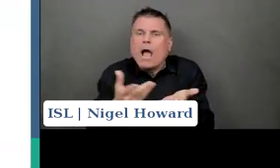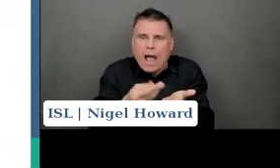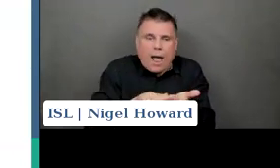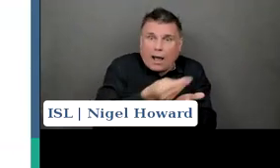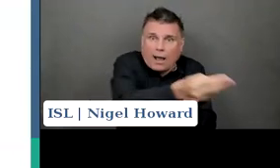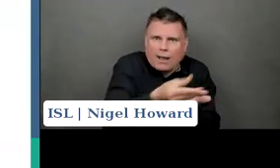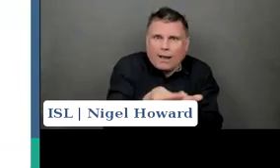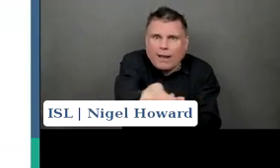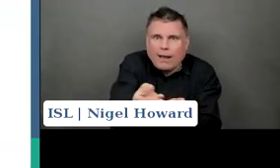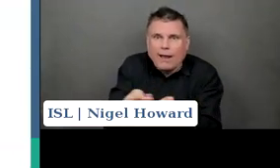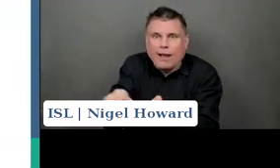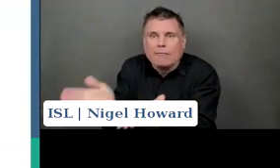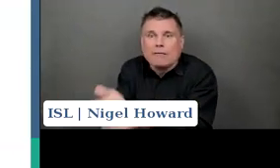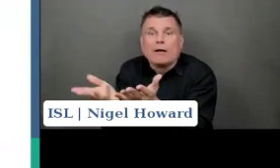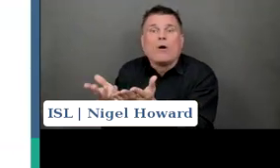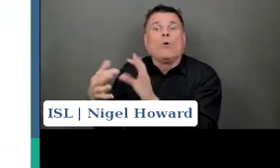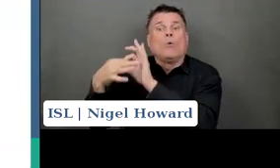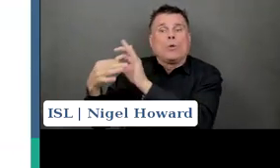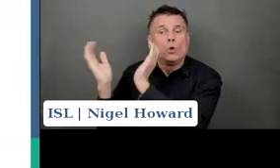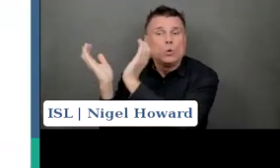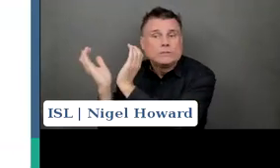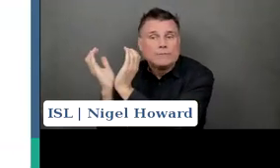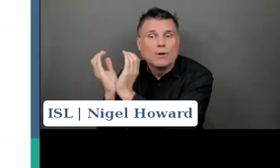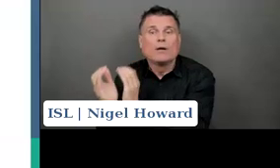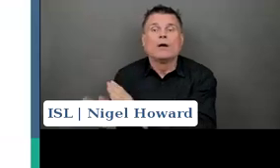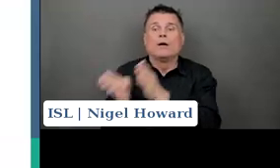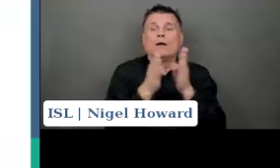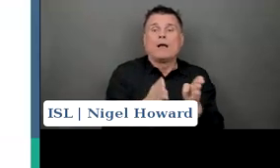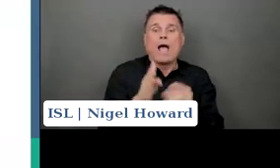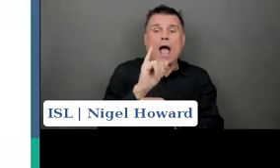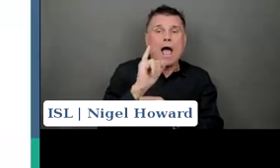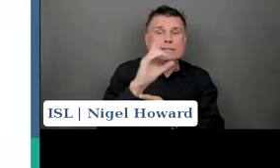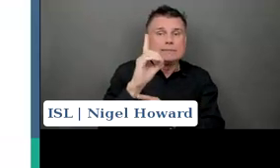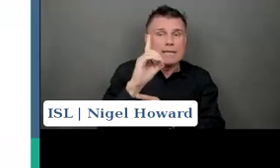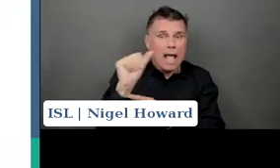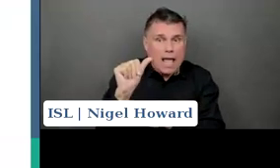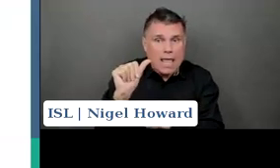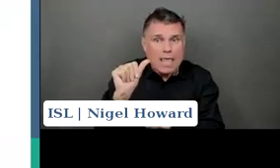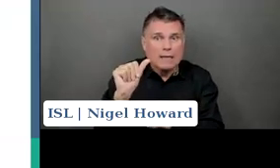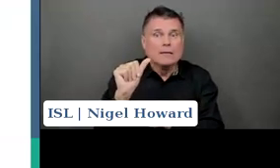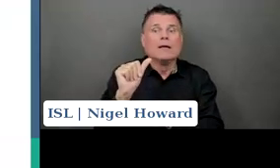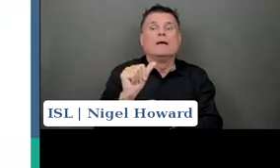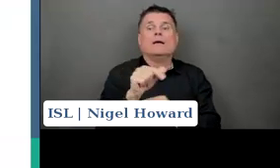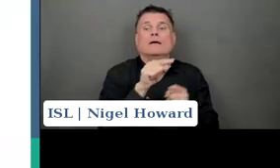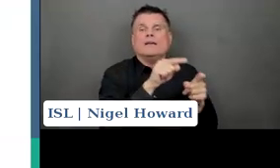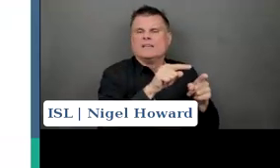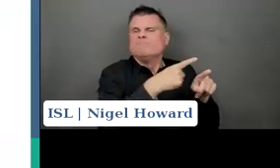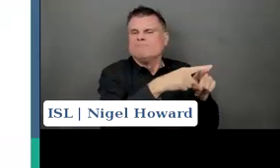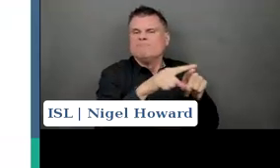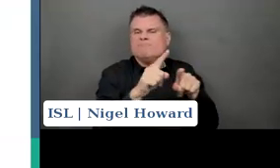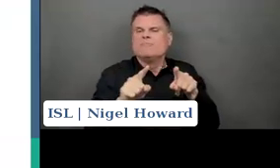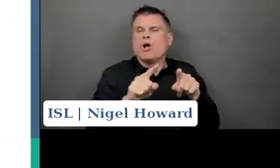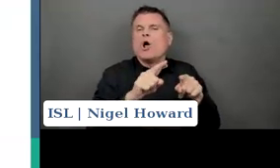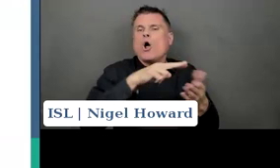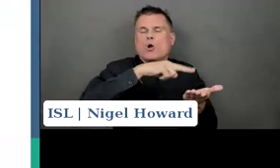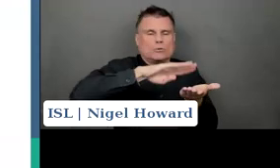of UNPRPD, Government of Norway and the European Commission. So this webinar series, which is implemented